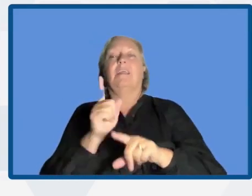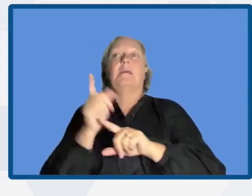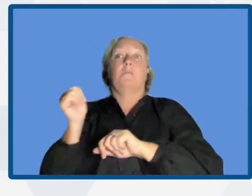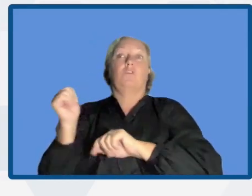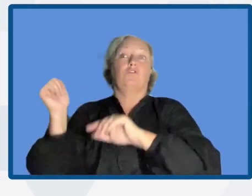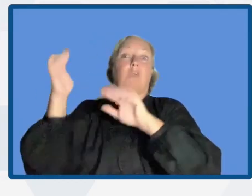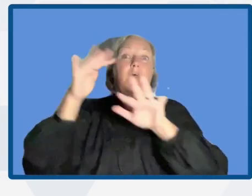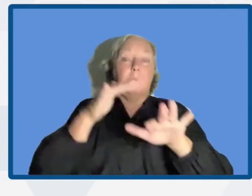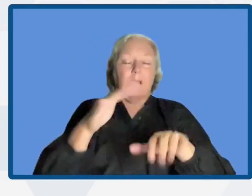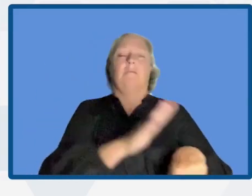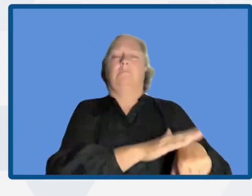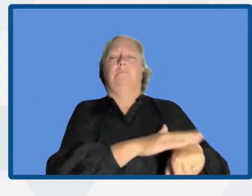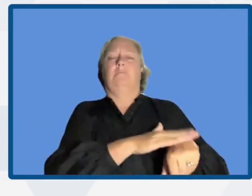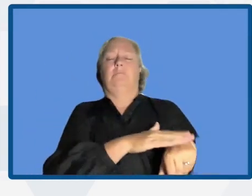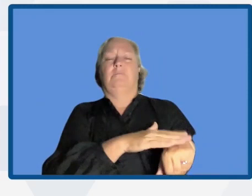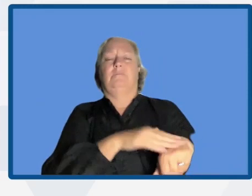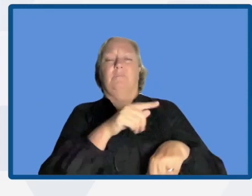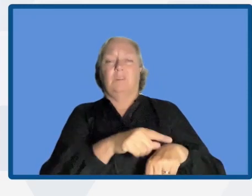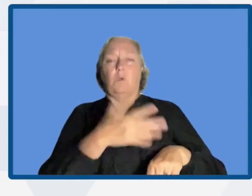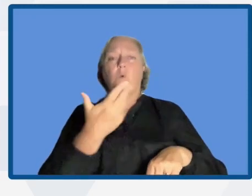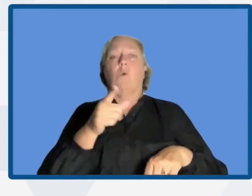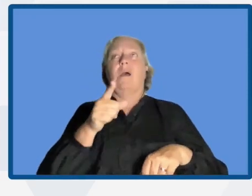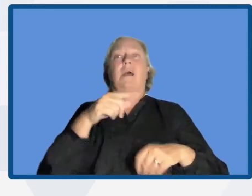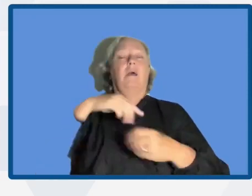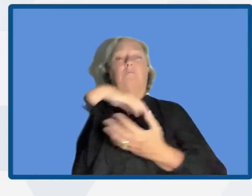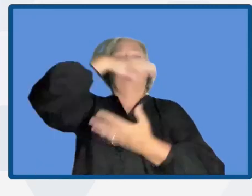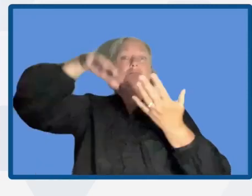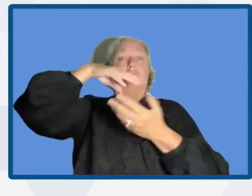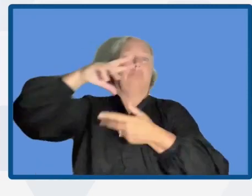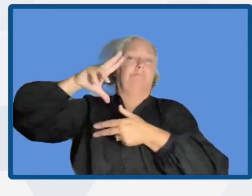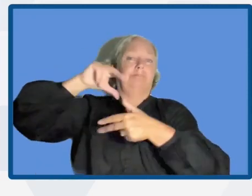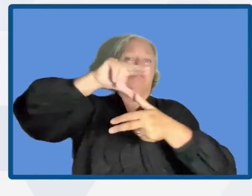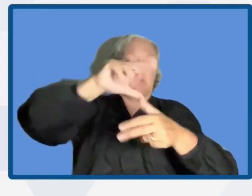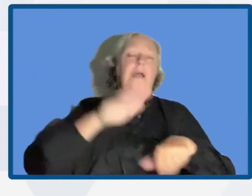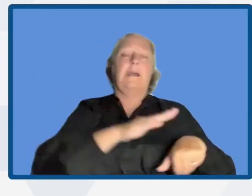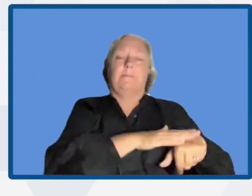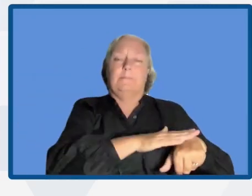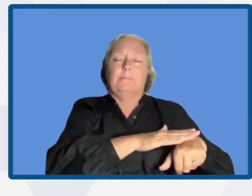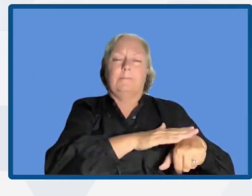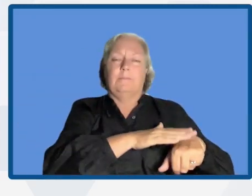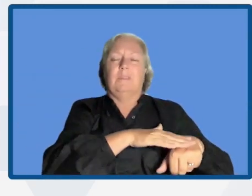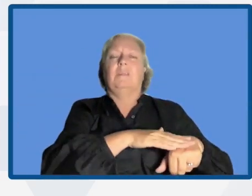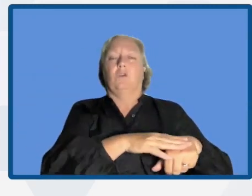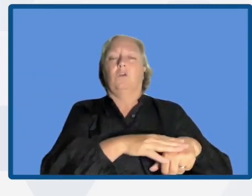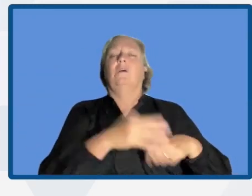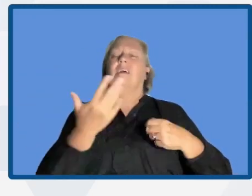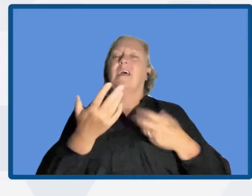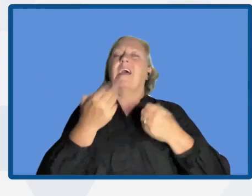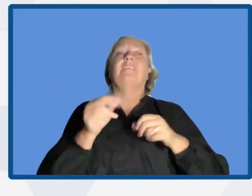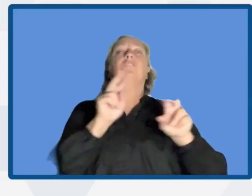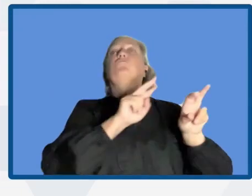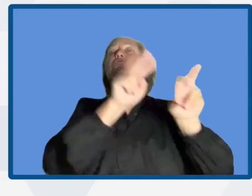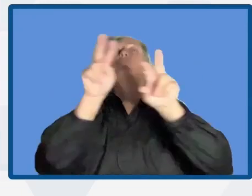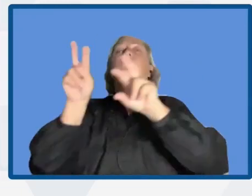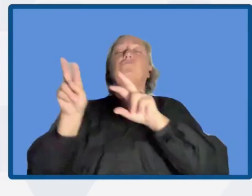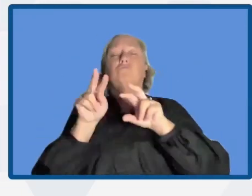warning system, tropical cyclone alert system, and seismological observatories. In Ecuador, we